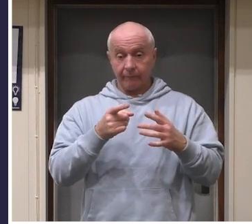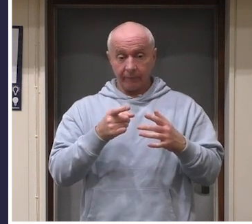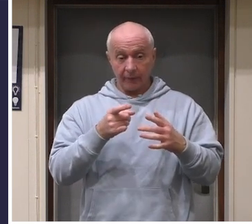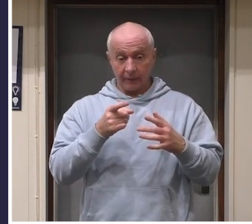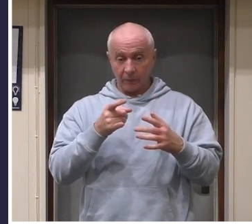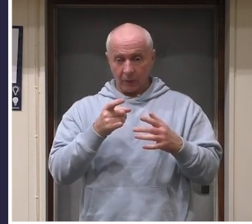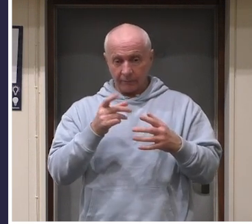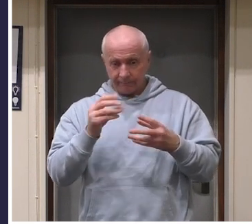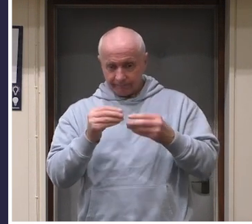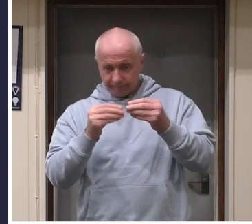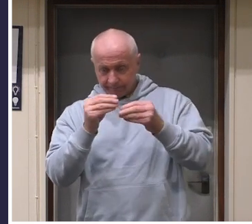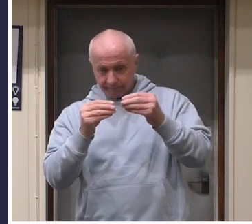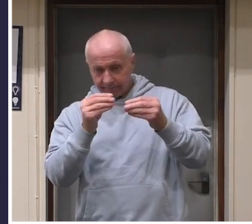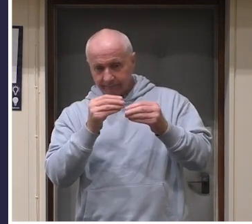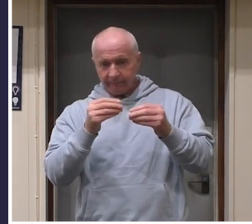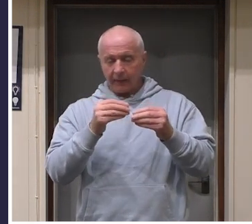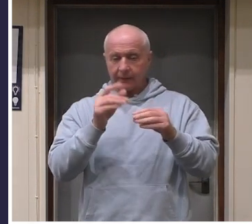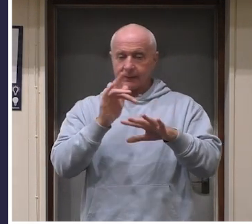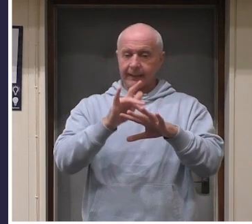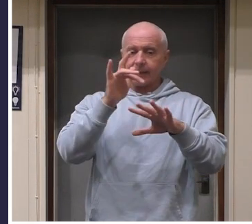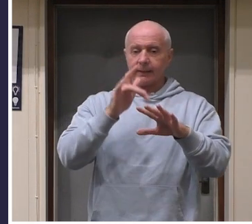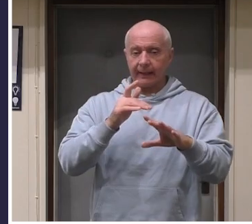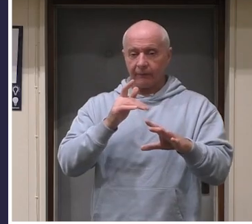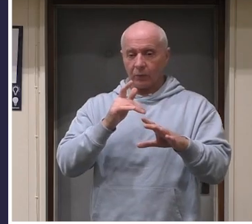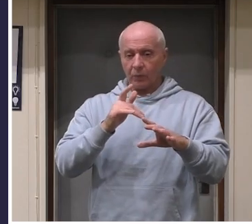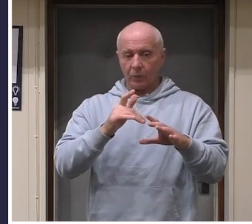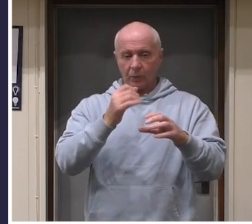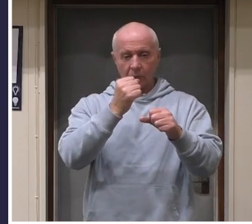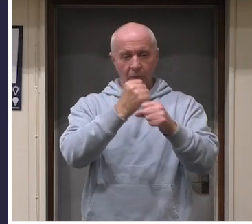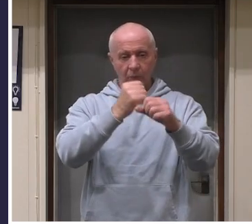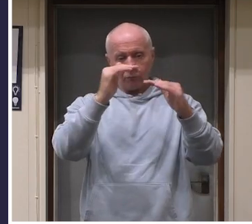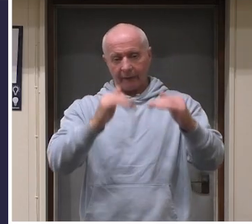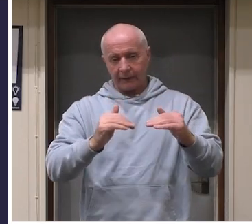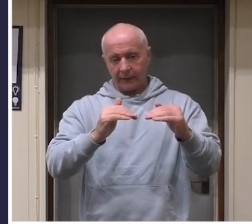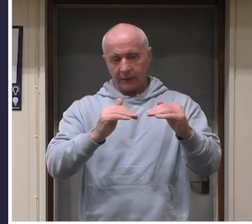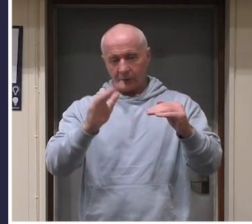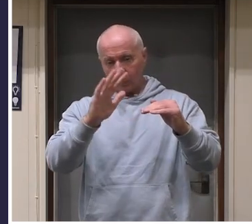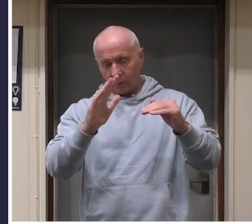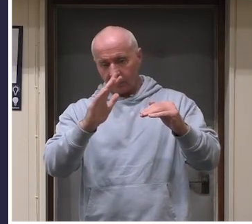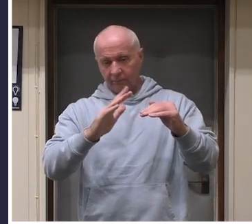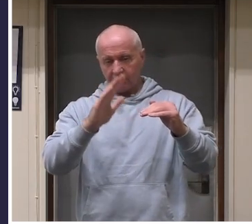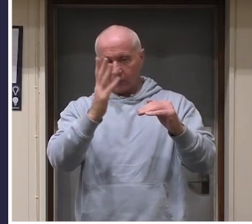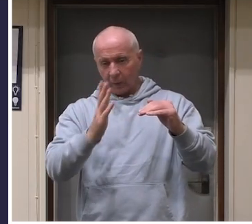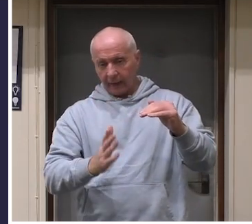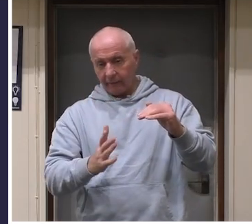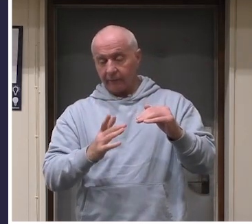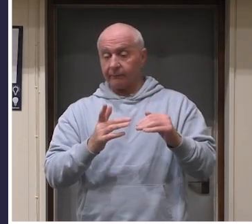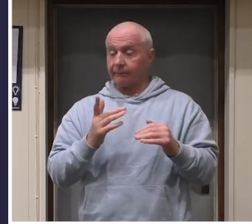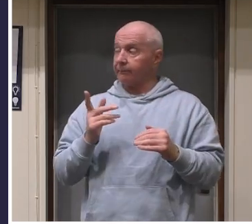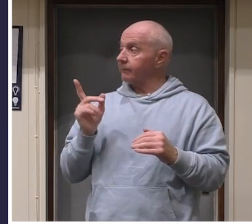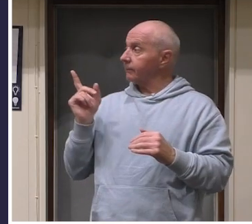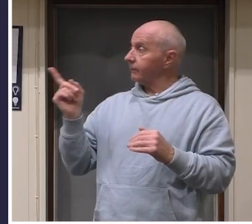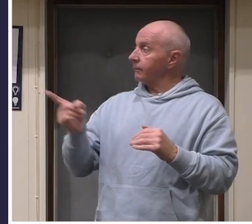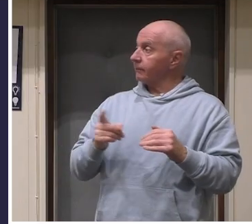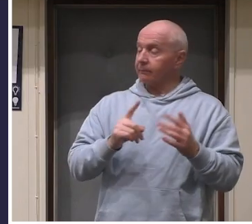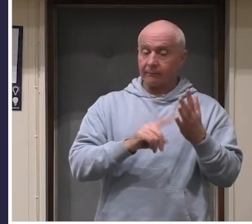is sensitive to gravitational waves at those high frequencies, which LIGO or similar experiments cannot because they work in the